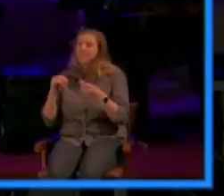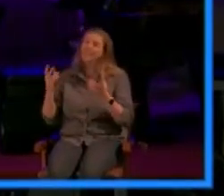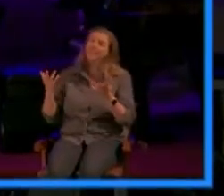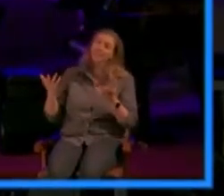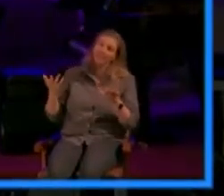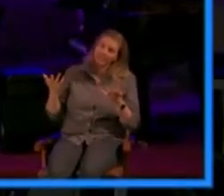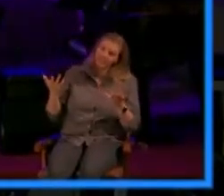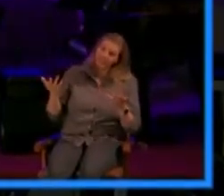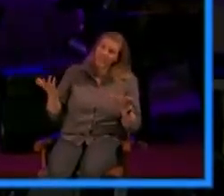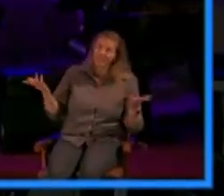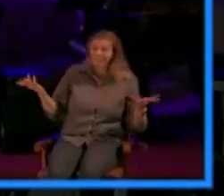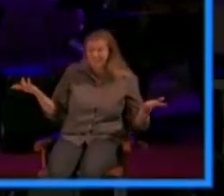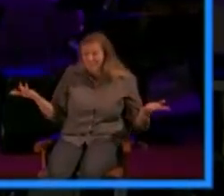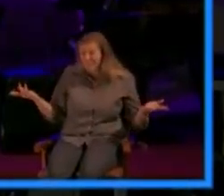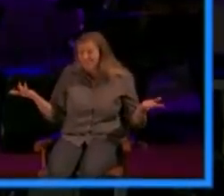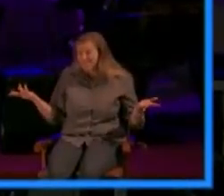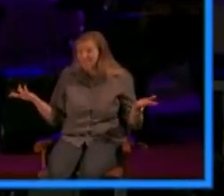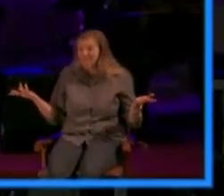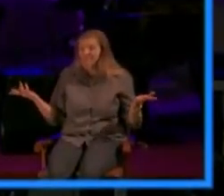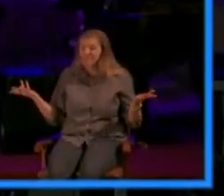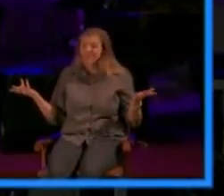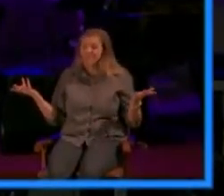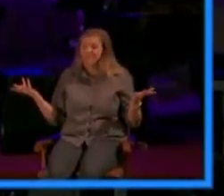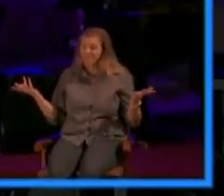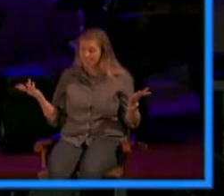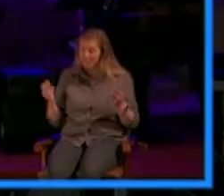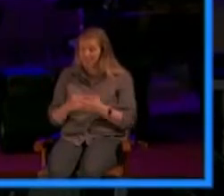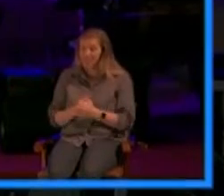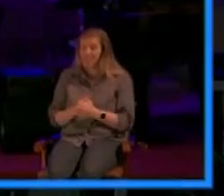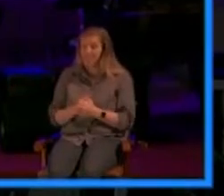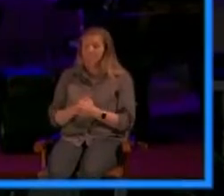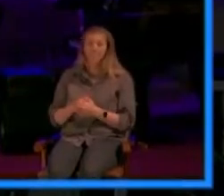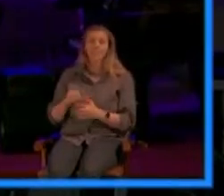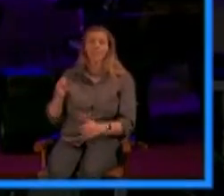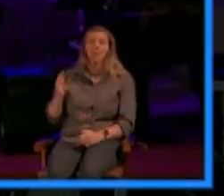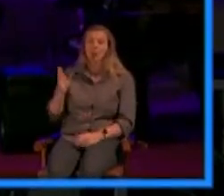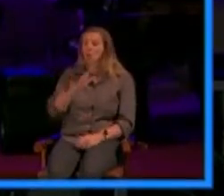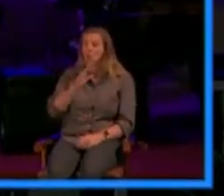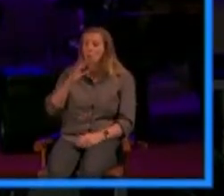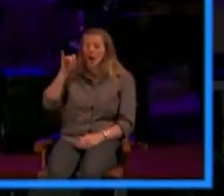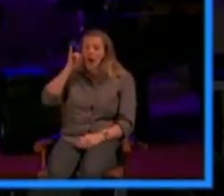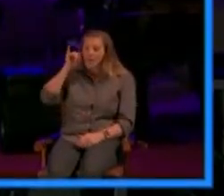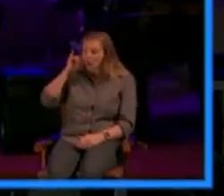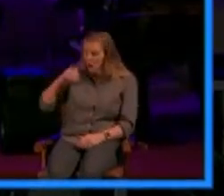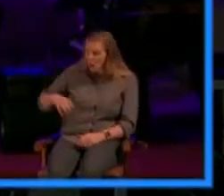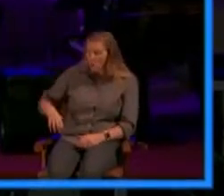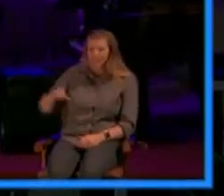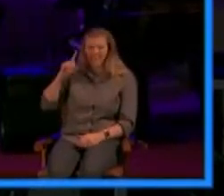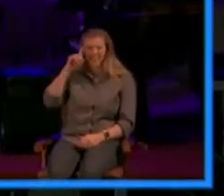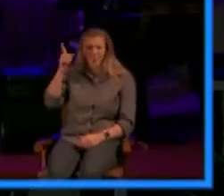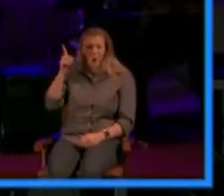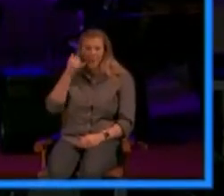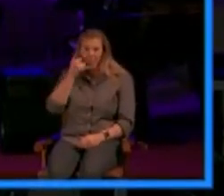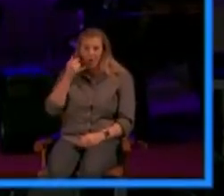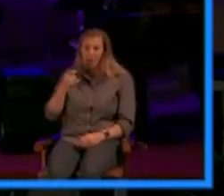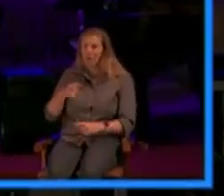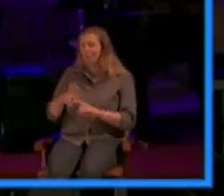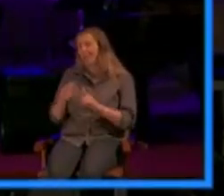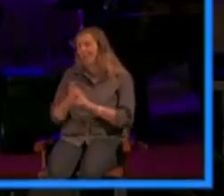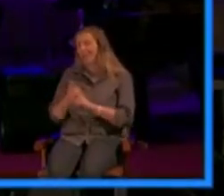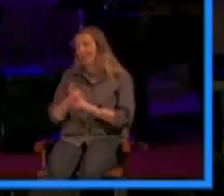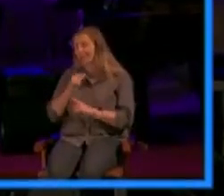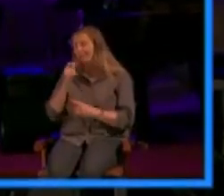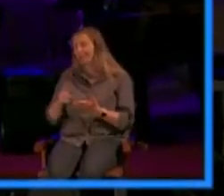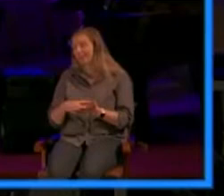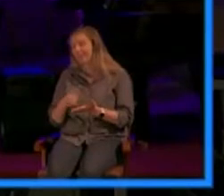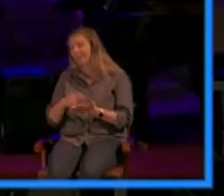These wonderful things that we carry in our pockets and have on our bodies, the smartphones, although they're not always that smart, that's what I've discovered. I argue a lot